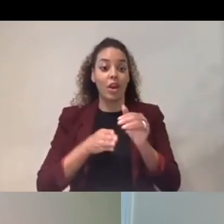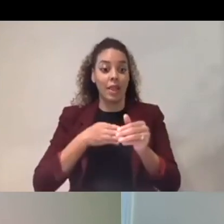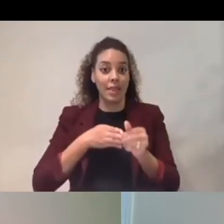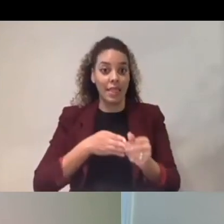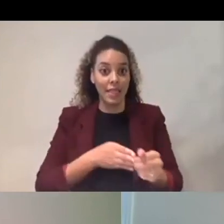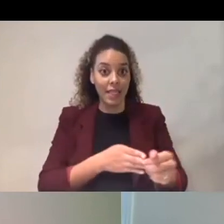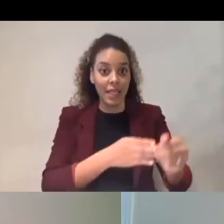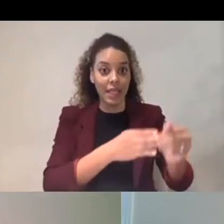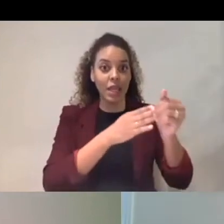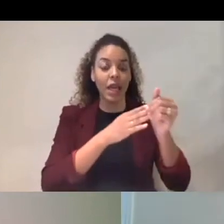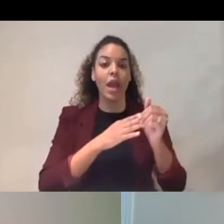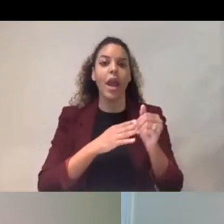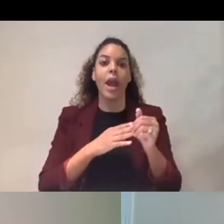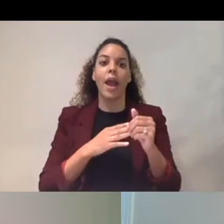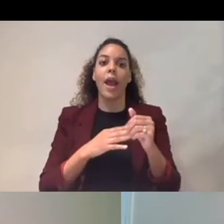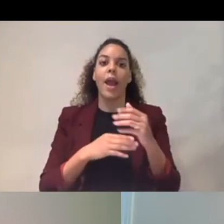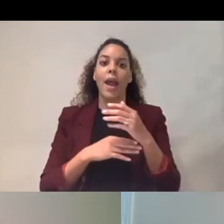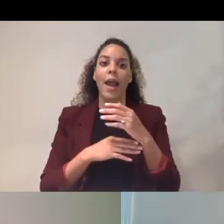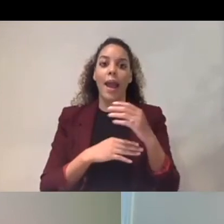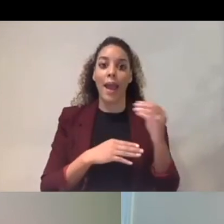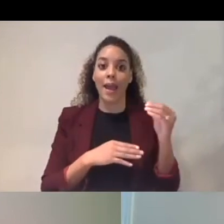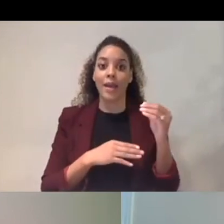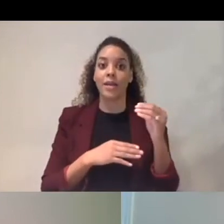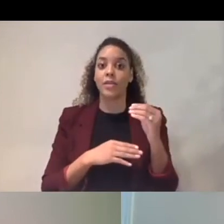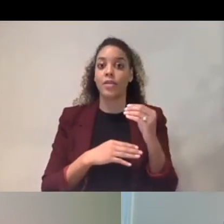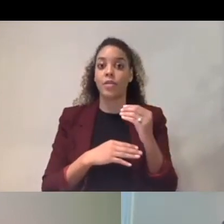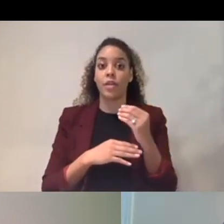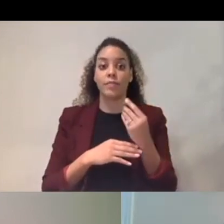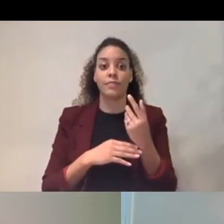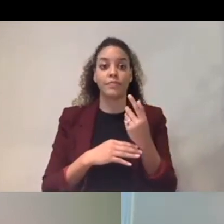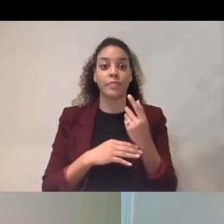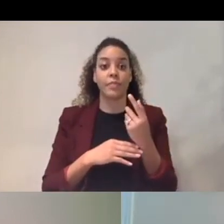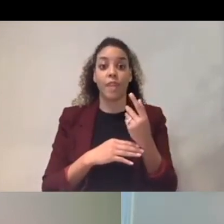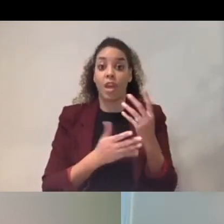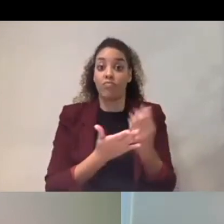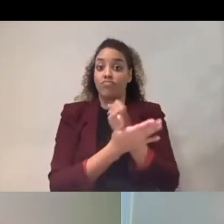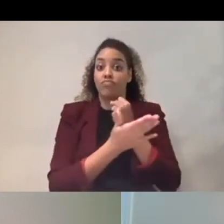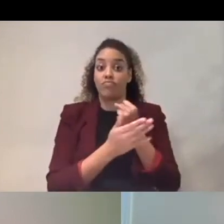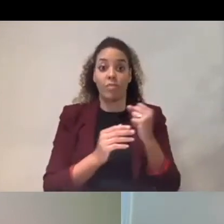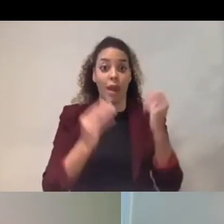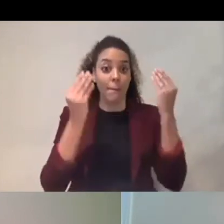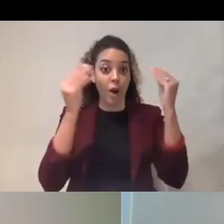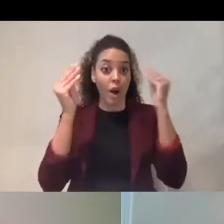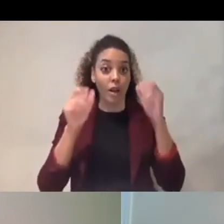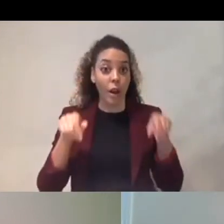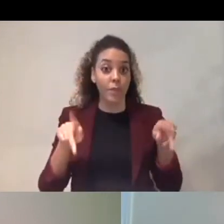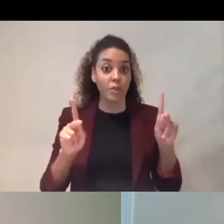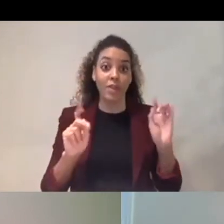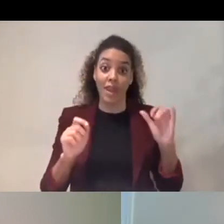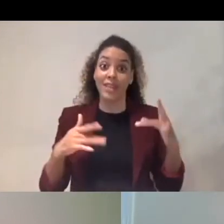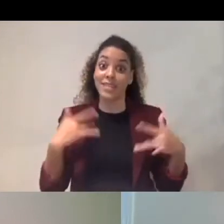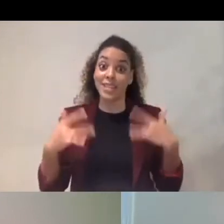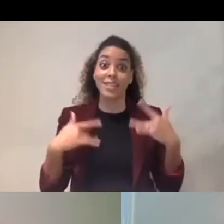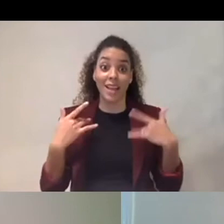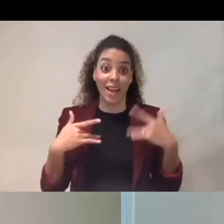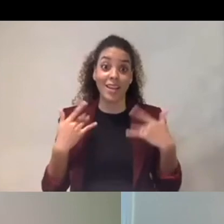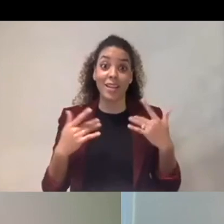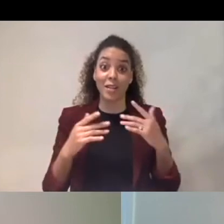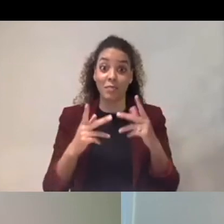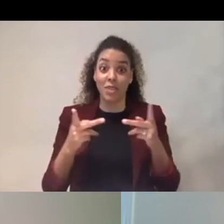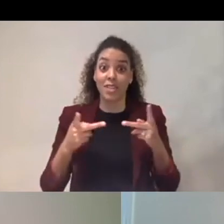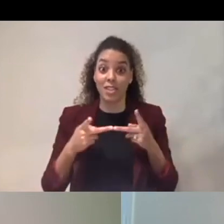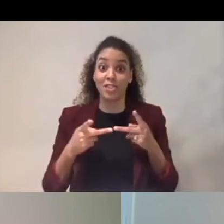shared experience and also taking advantage of that market opportunity, that's a pretty exciting proposition. Absolutely. Thank you,